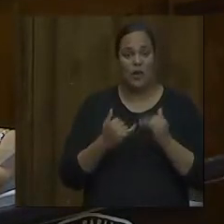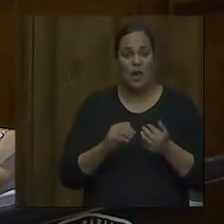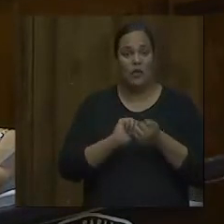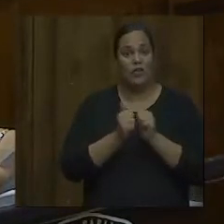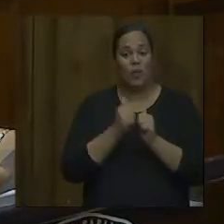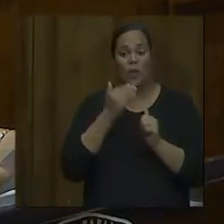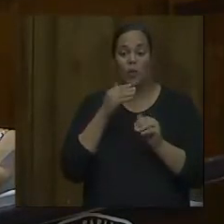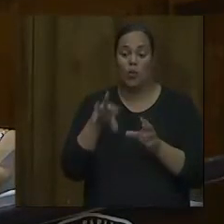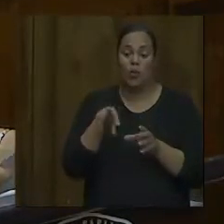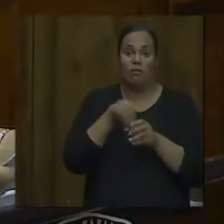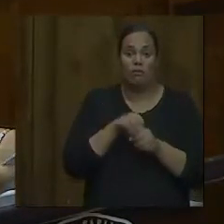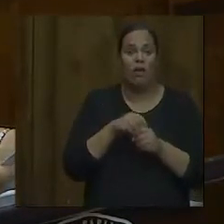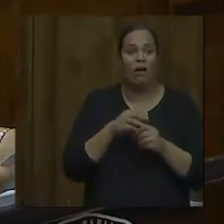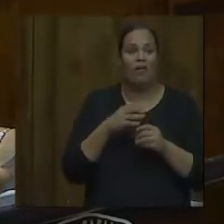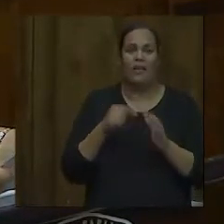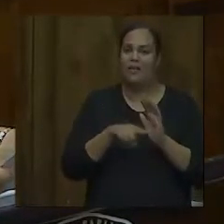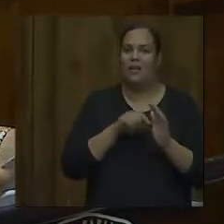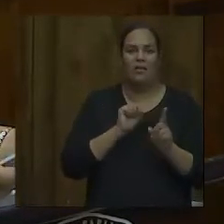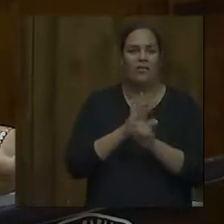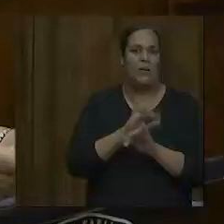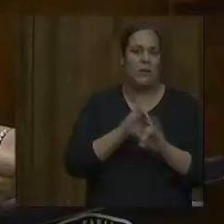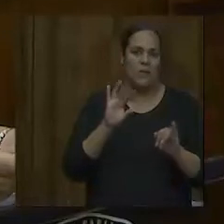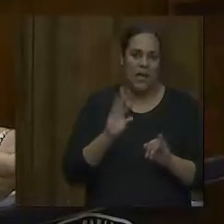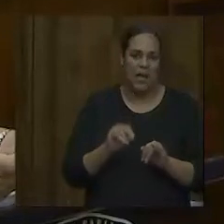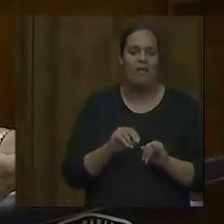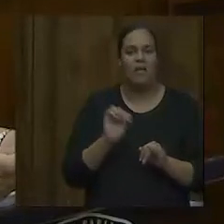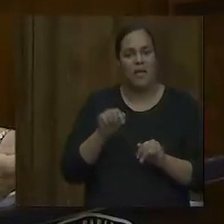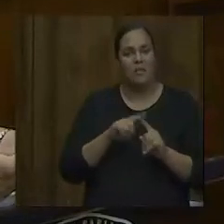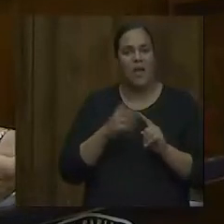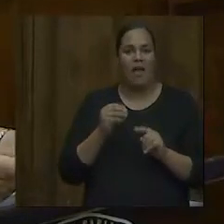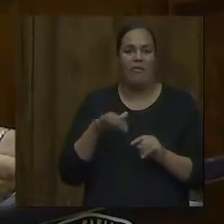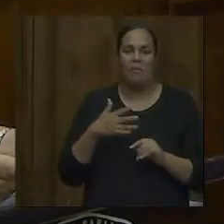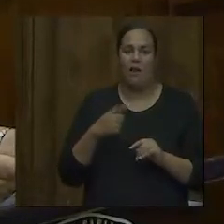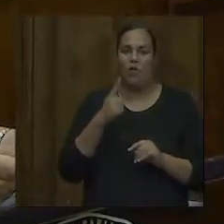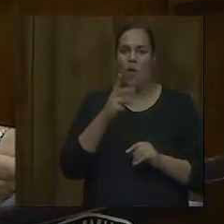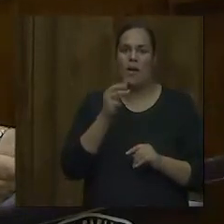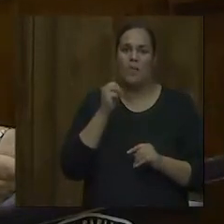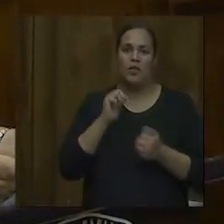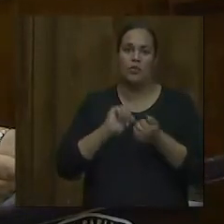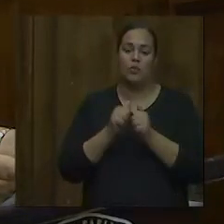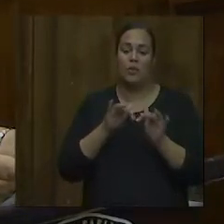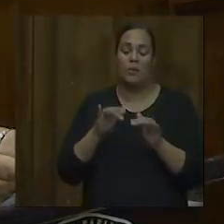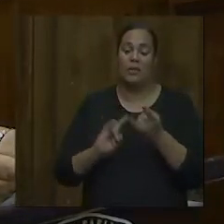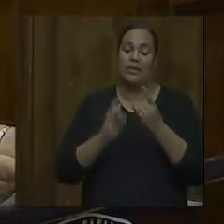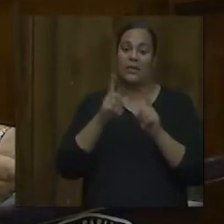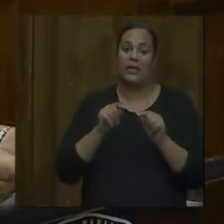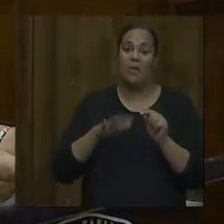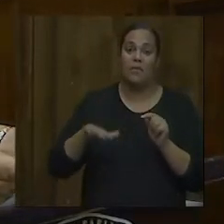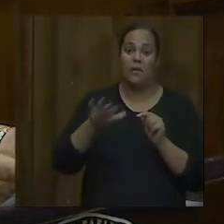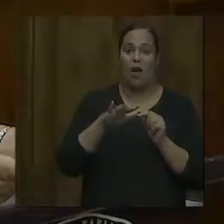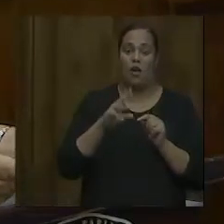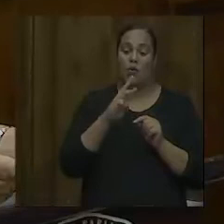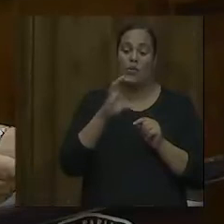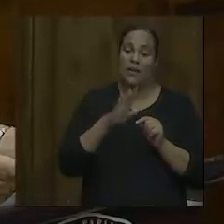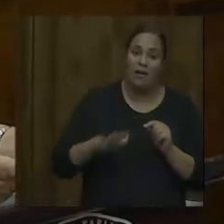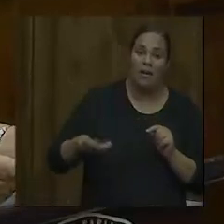sport participation has been negatively affected. There are an estimated 1 million sports people in the city of Cape Town and the Greater